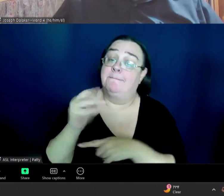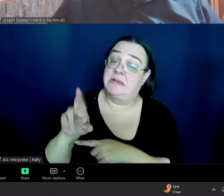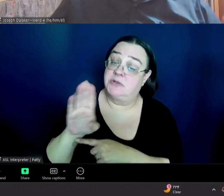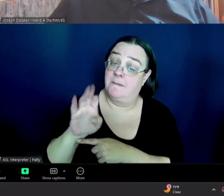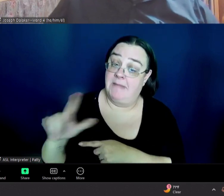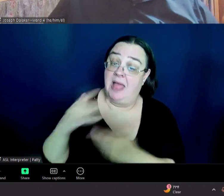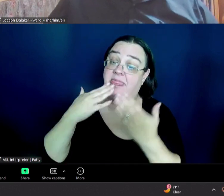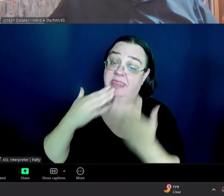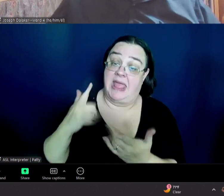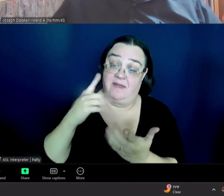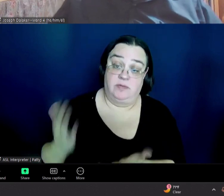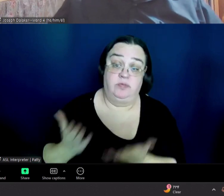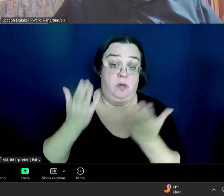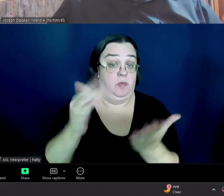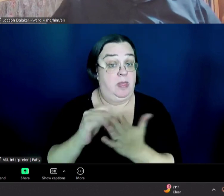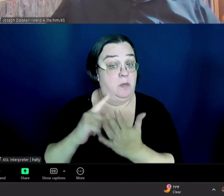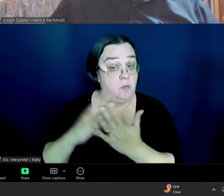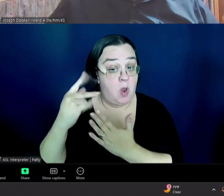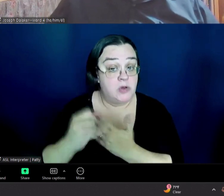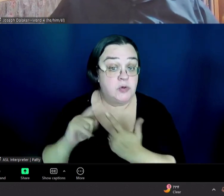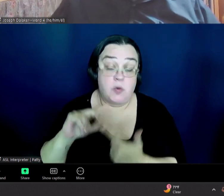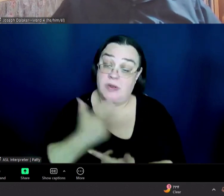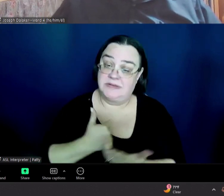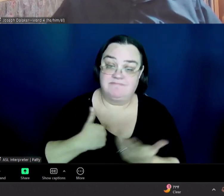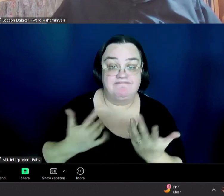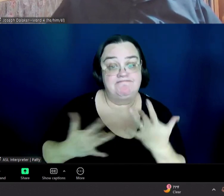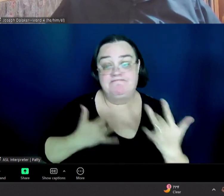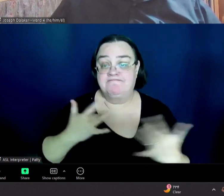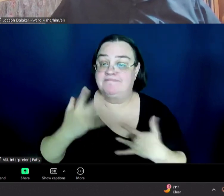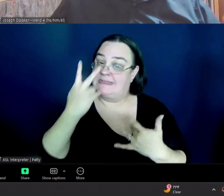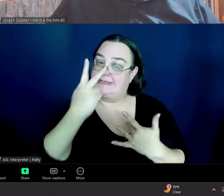this project to us, and I can't wait to see the banners.